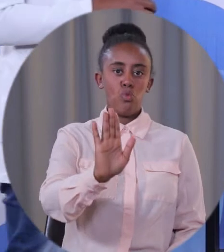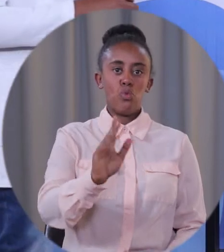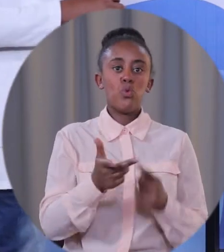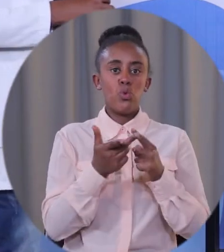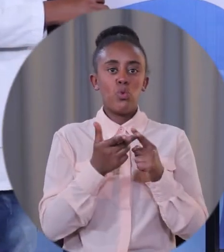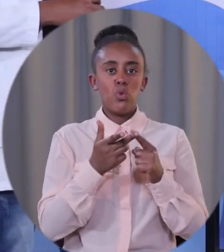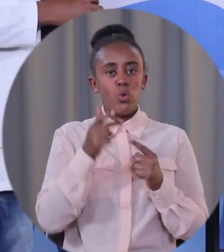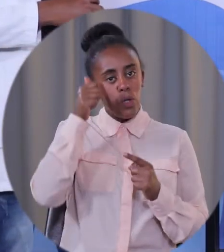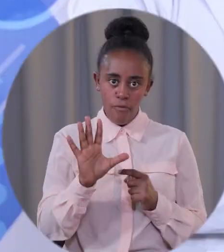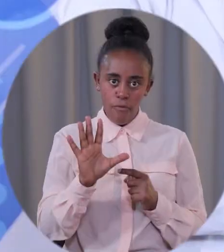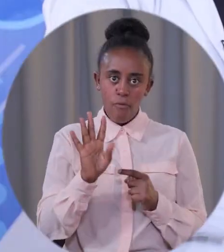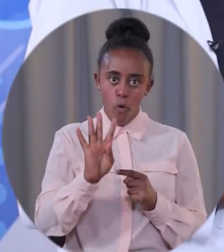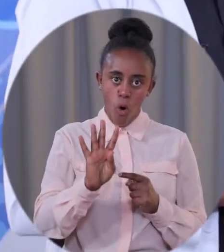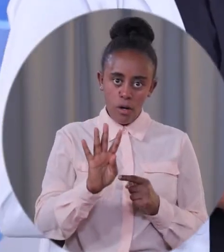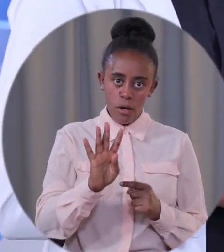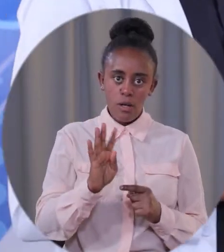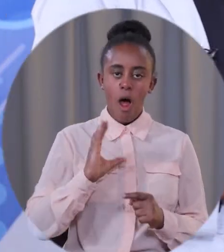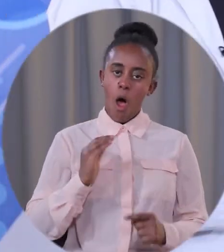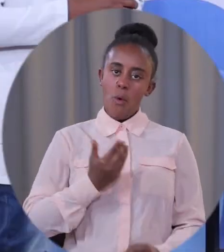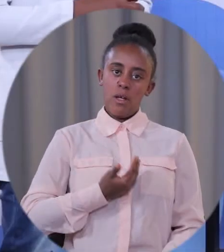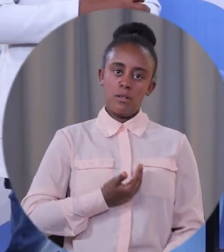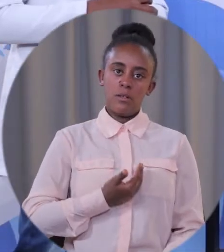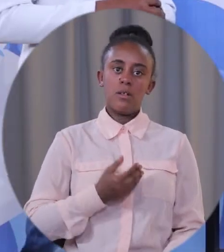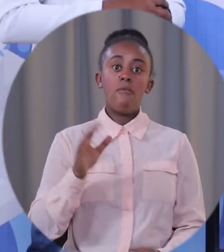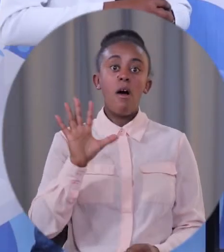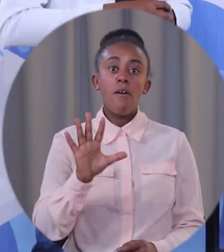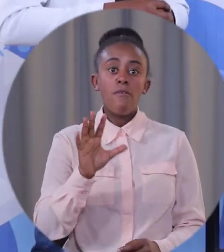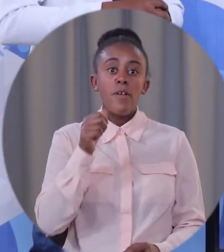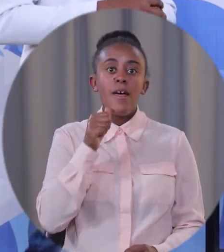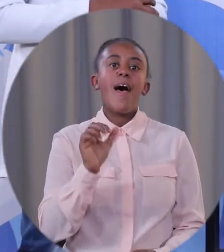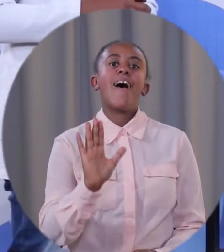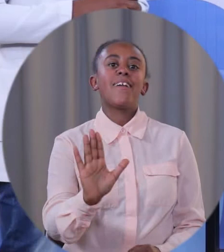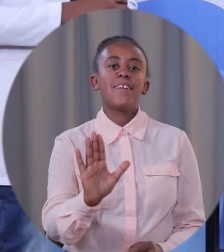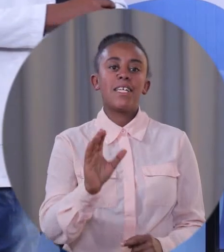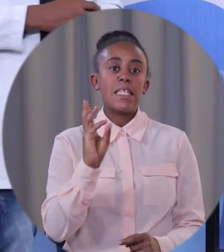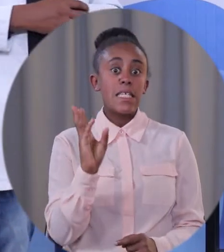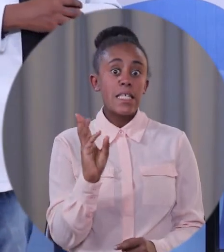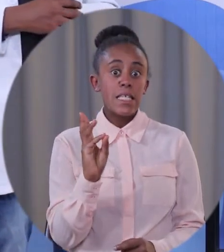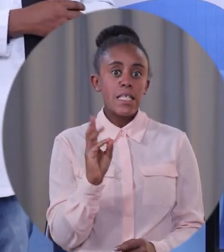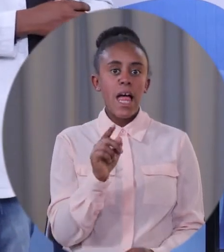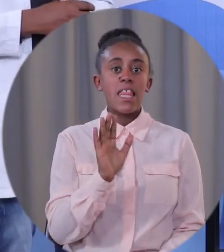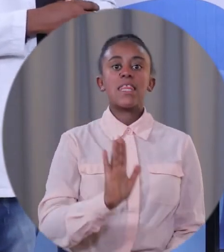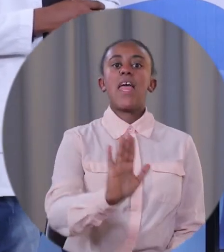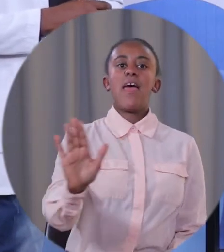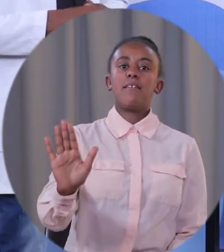third, his, 4, our, 5, her, 6,